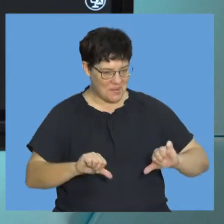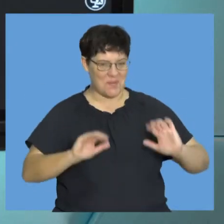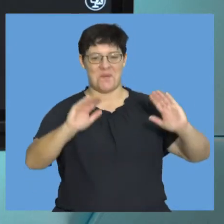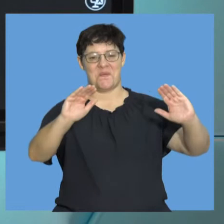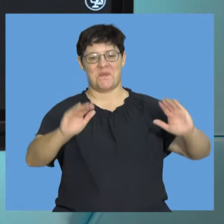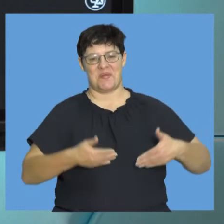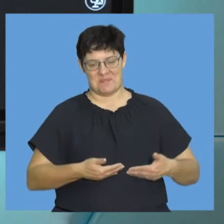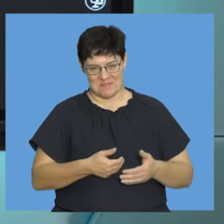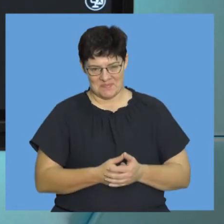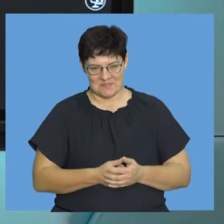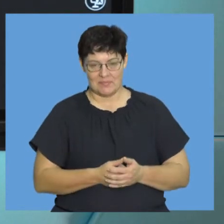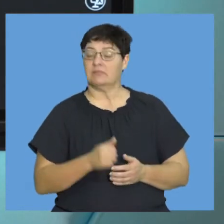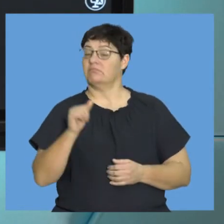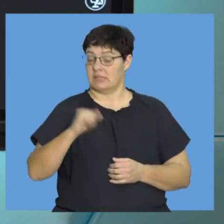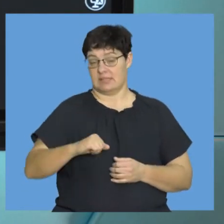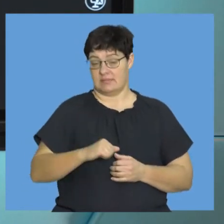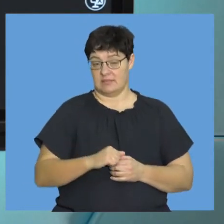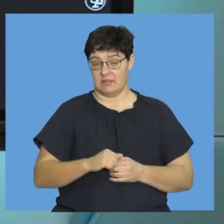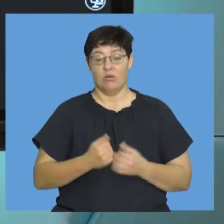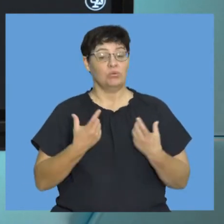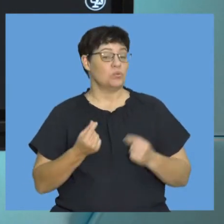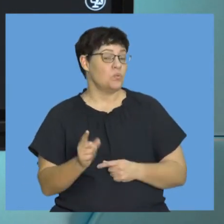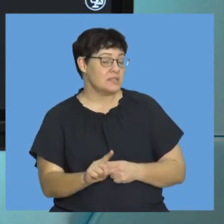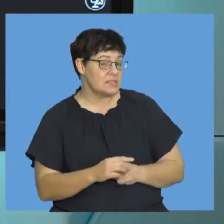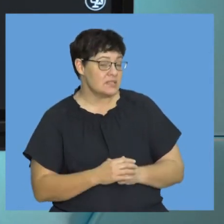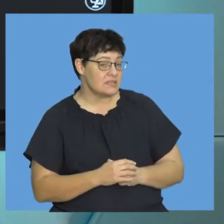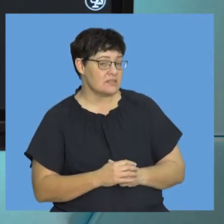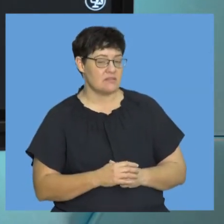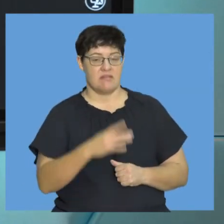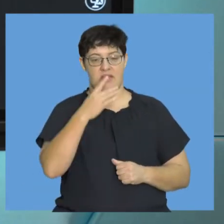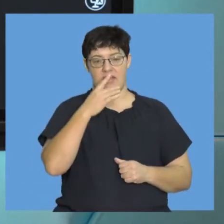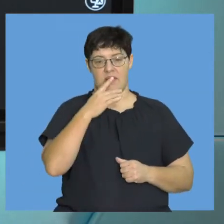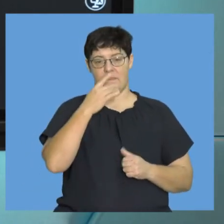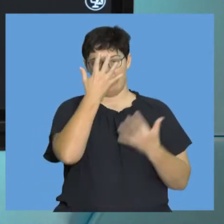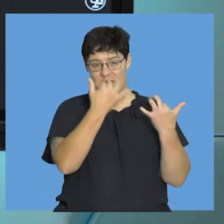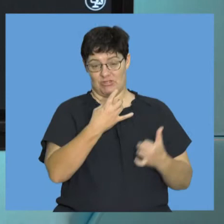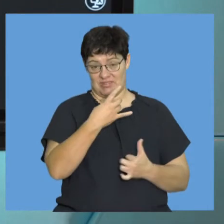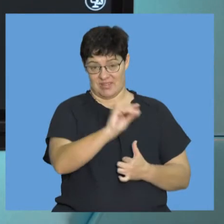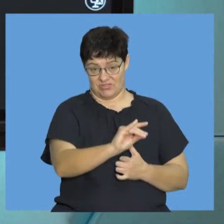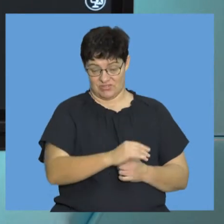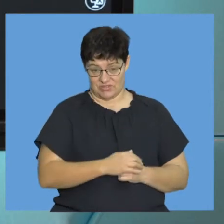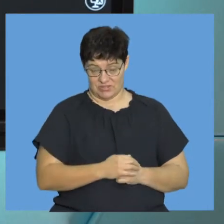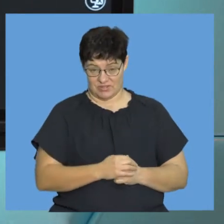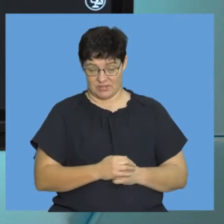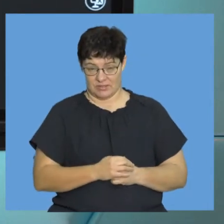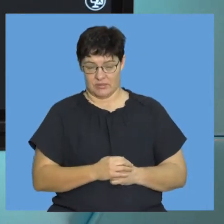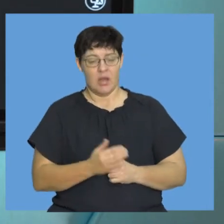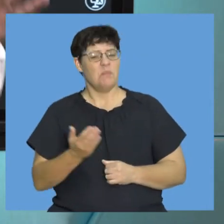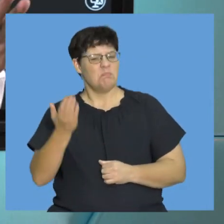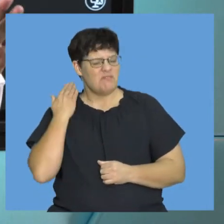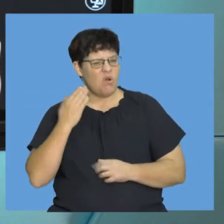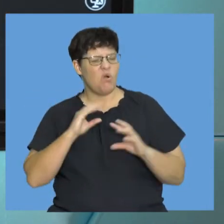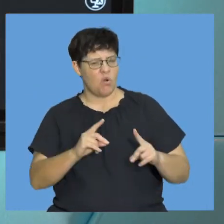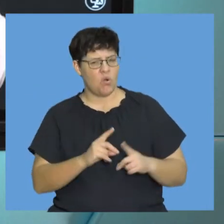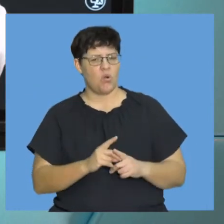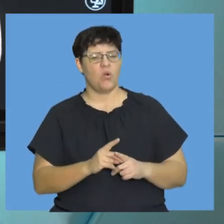Welcome back, accounting boffins. Yes, we're dealing with cash budgets. We've dealt with, in previous